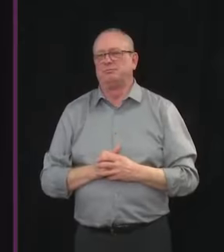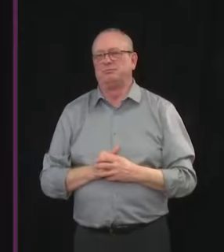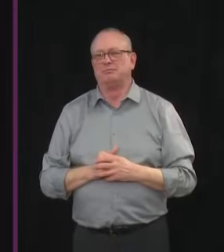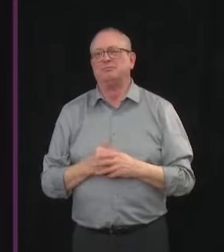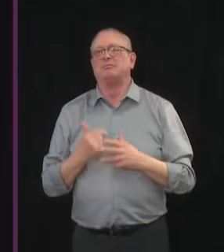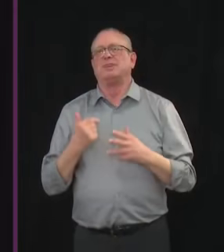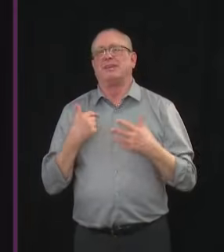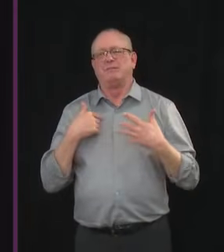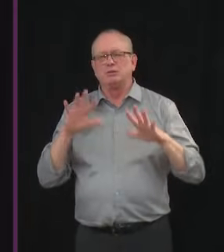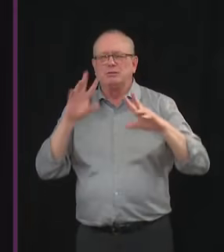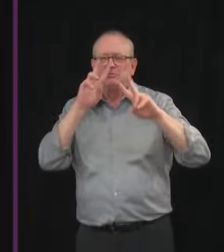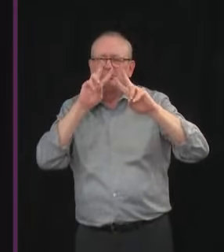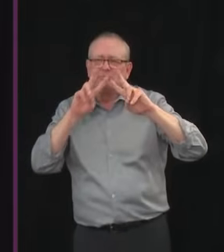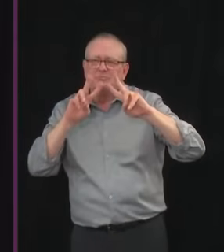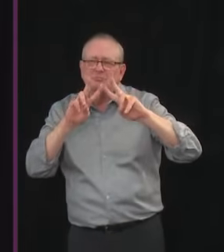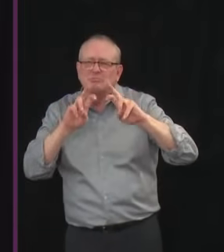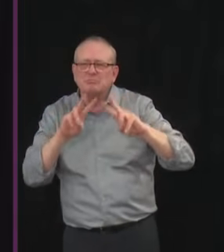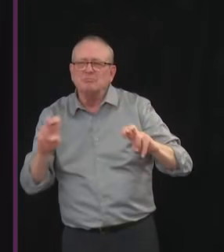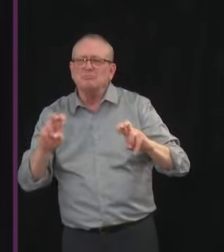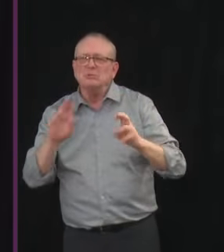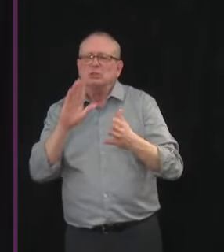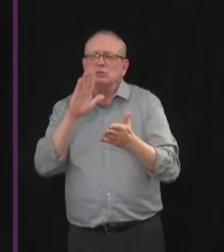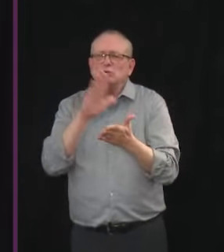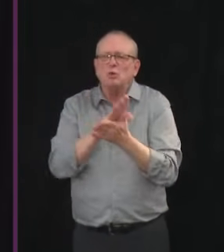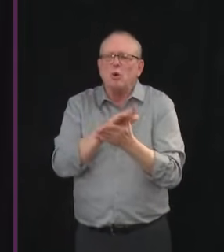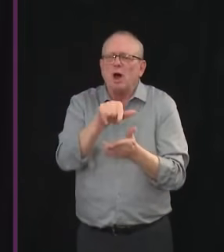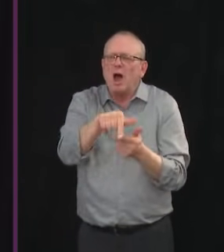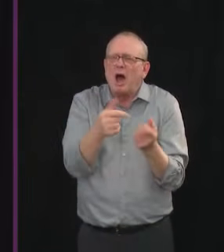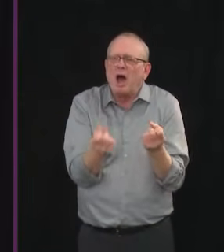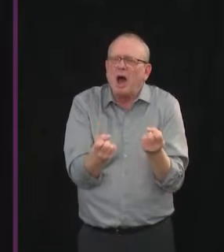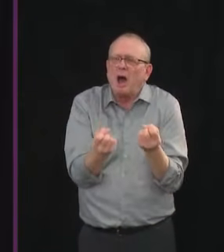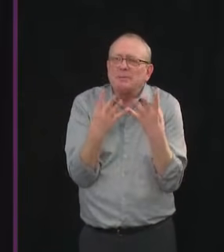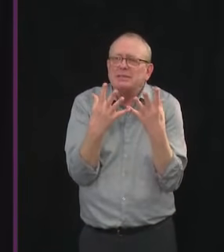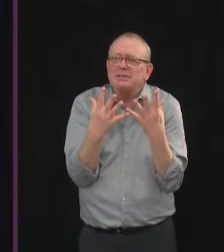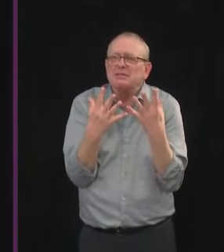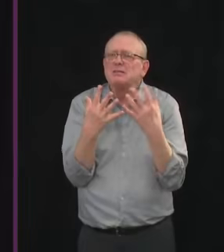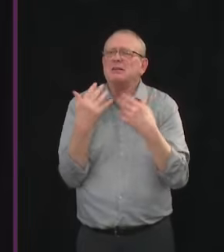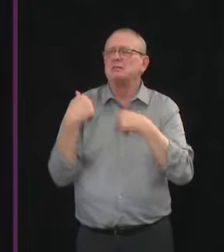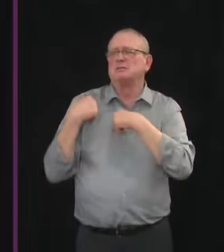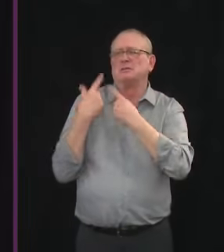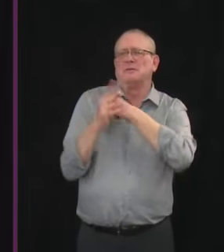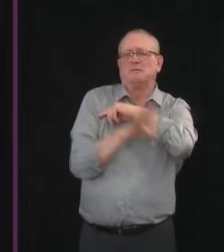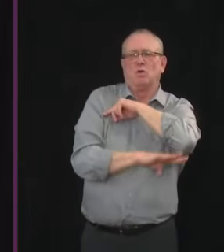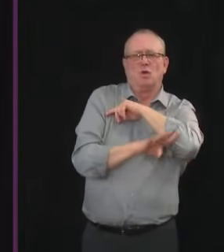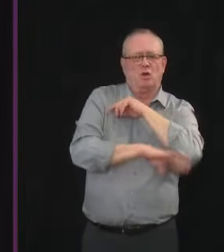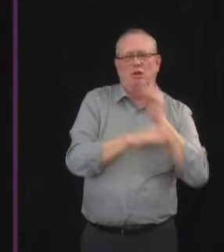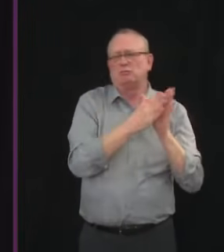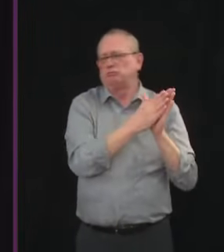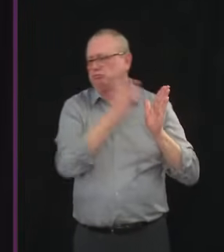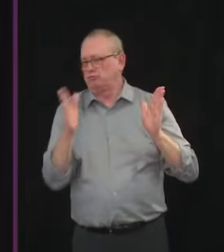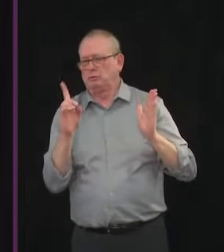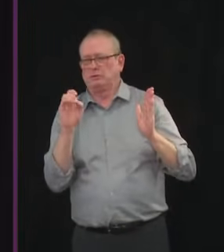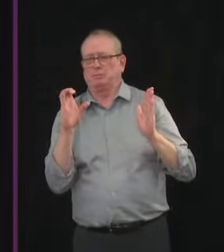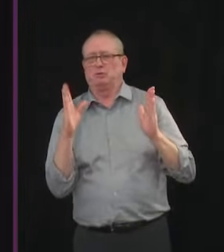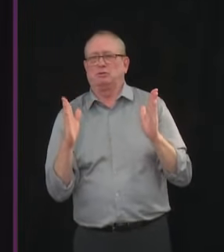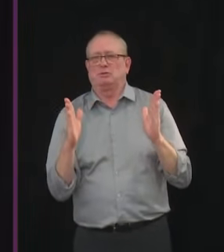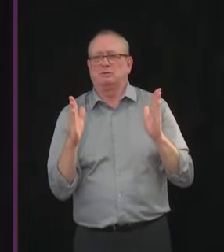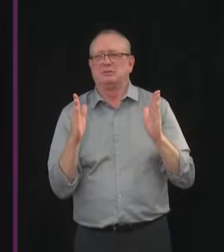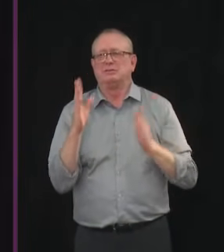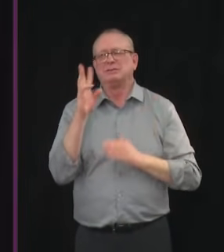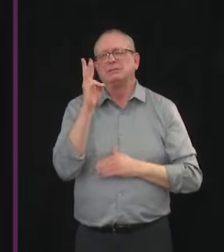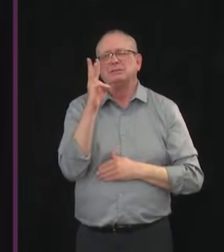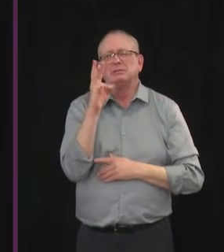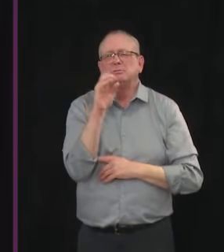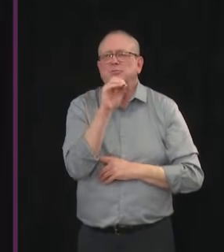all our cases in school-aged children in the September to December time period last year indicated that only about